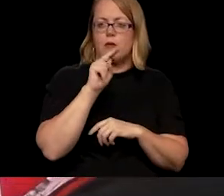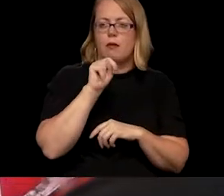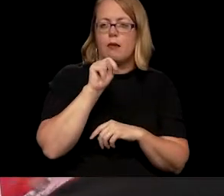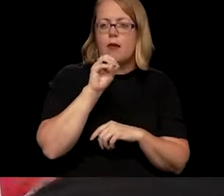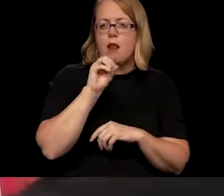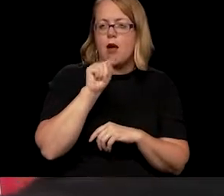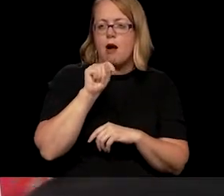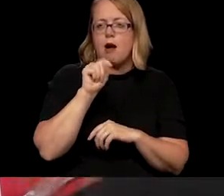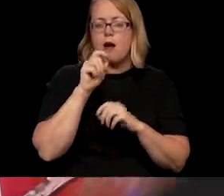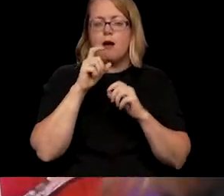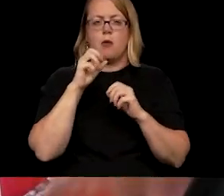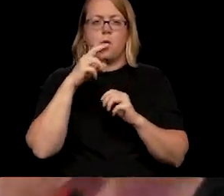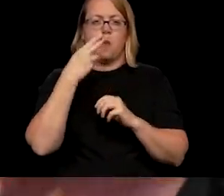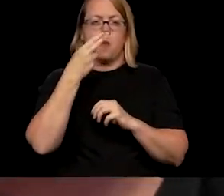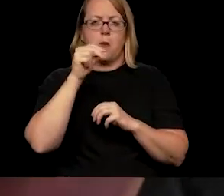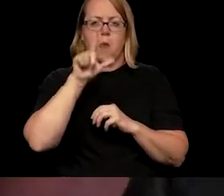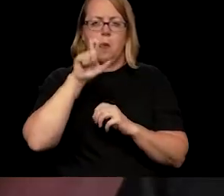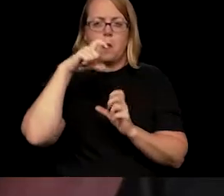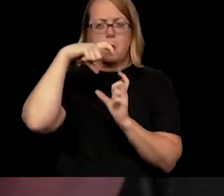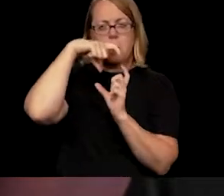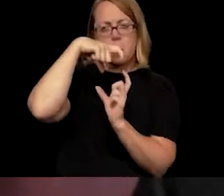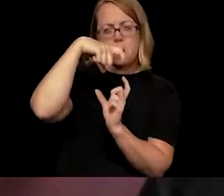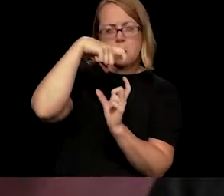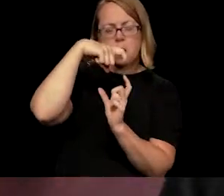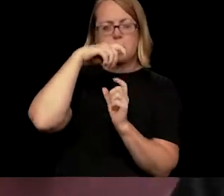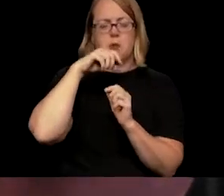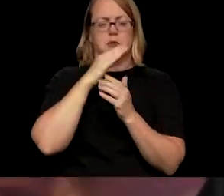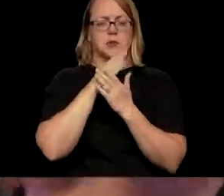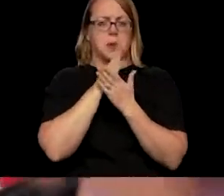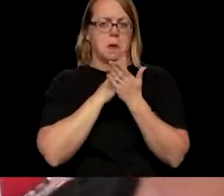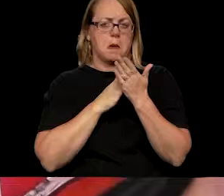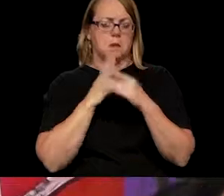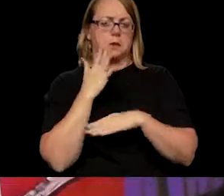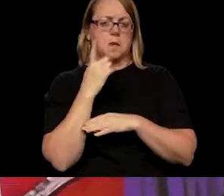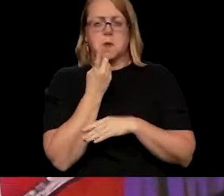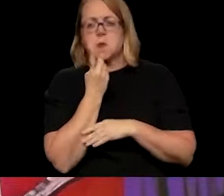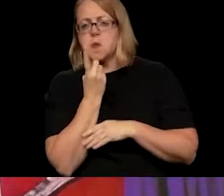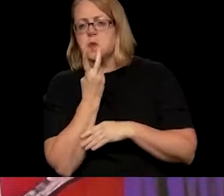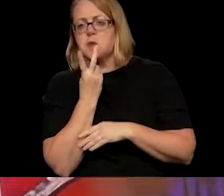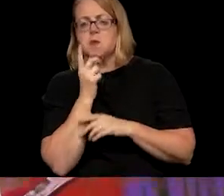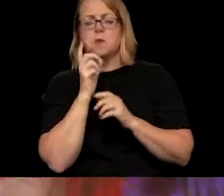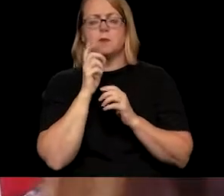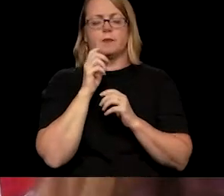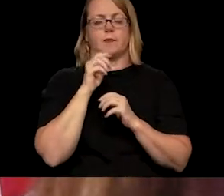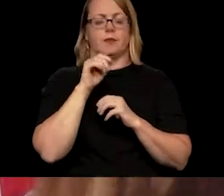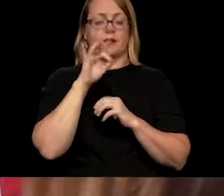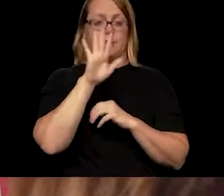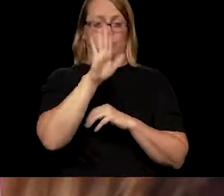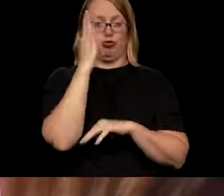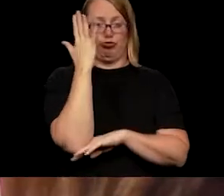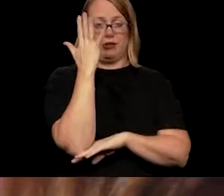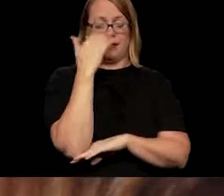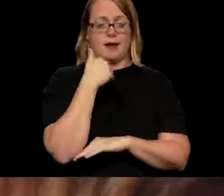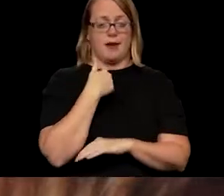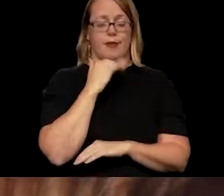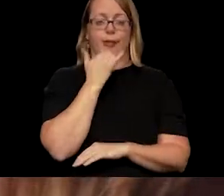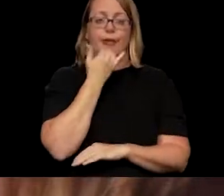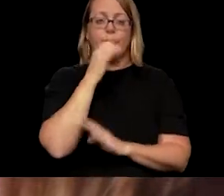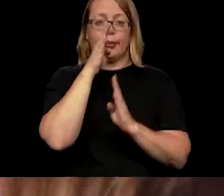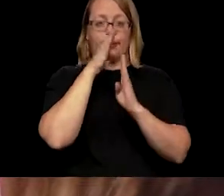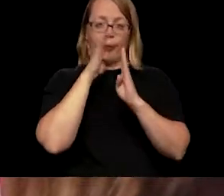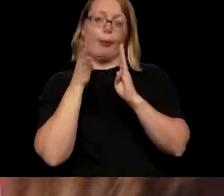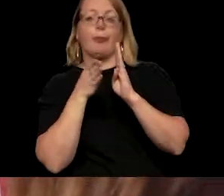use that to your advantage and create a knot in there. You don't want to do a big circle. Make a little